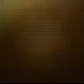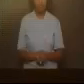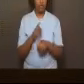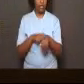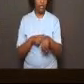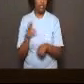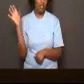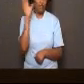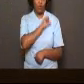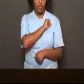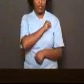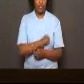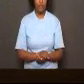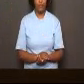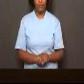Time's up!